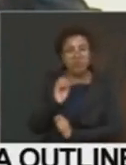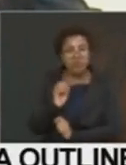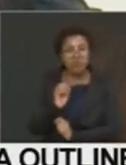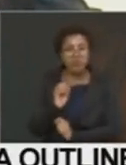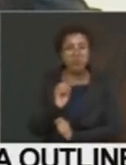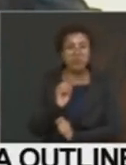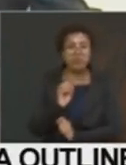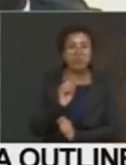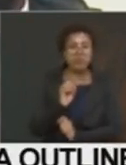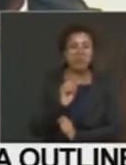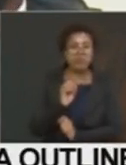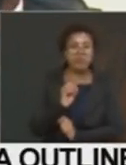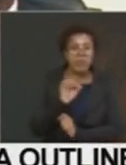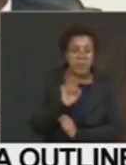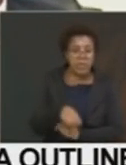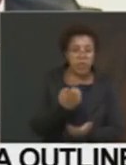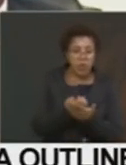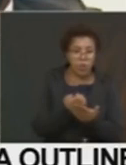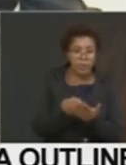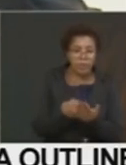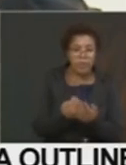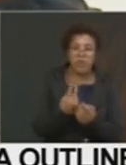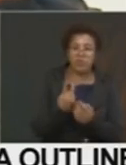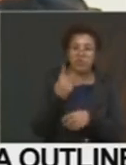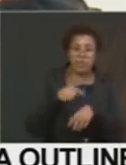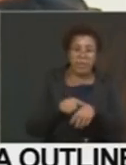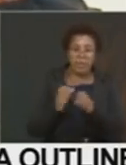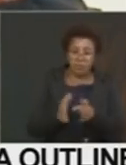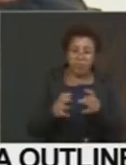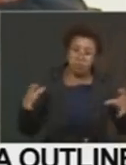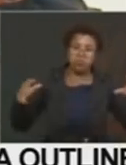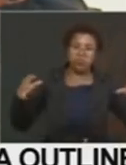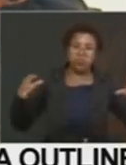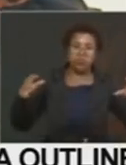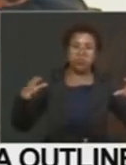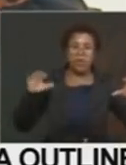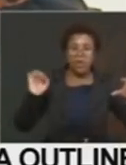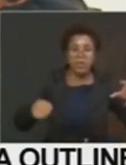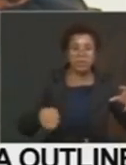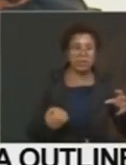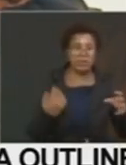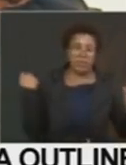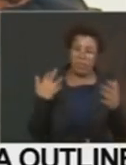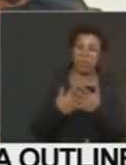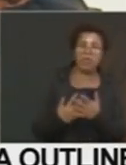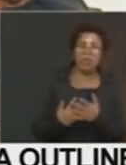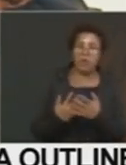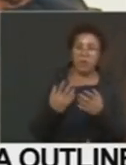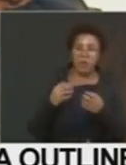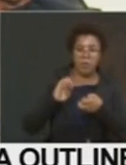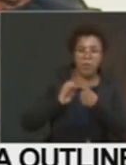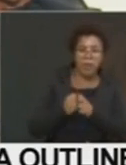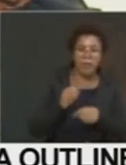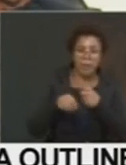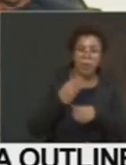of doubling the size of the economy of our province. We know the persistent problem of unemployment and